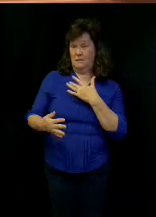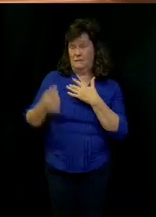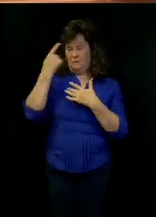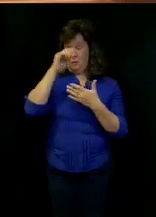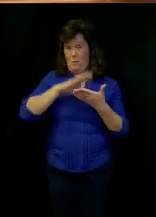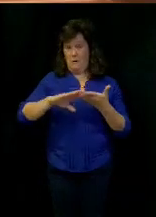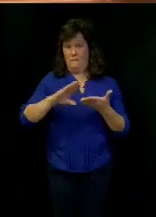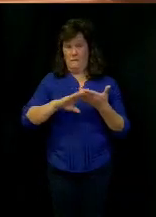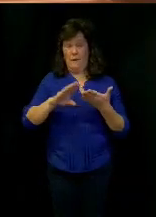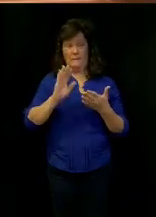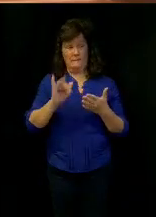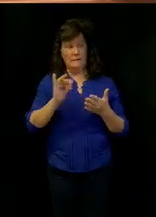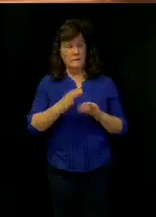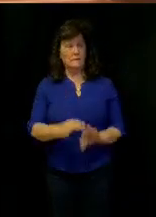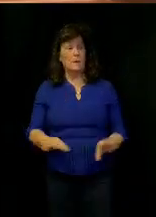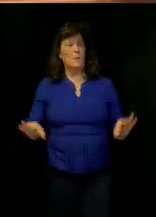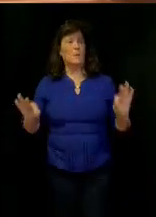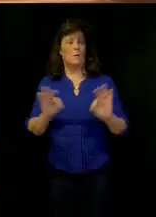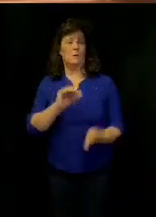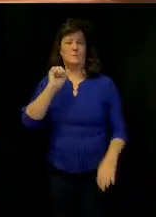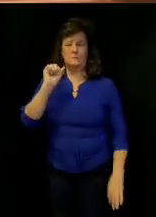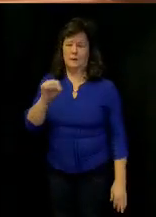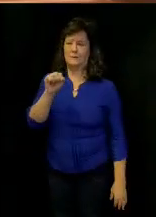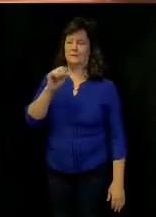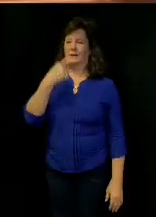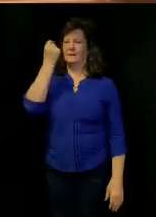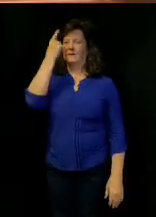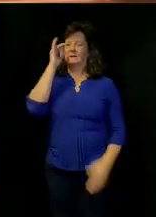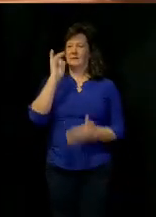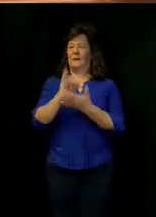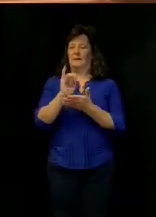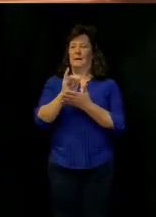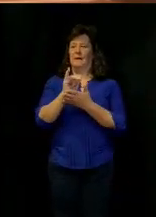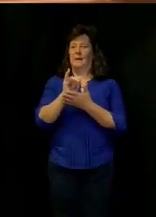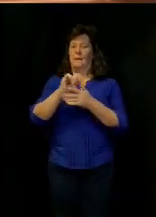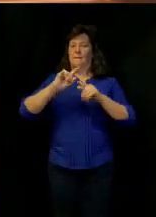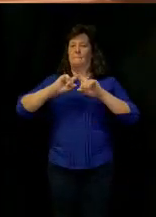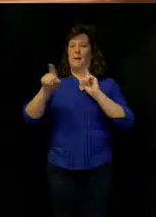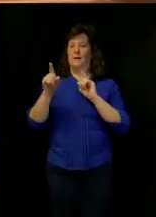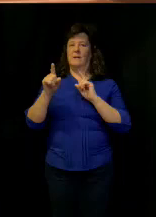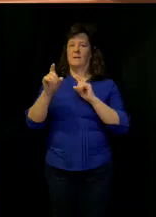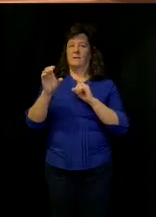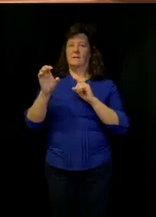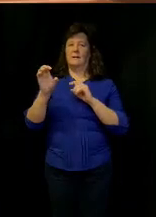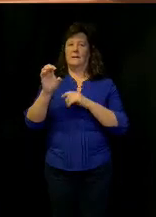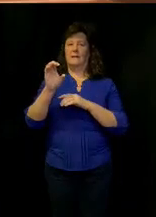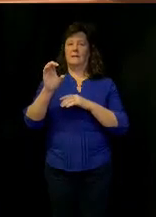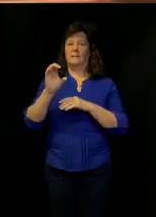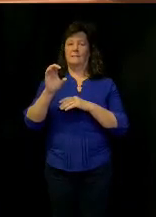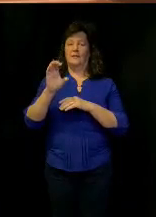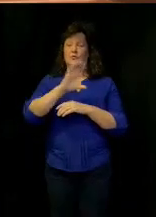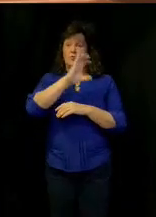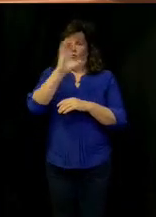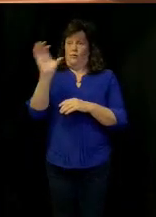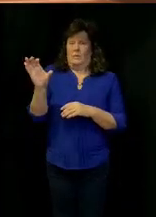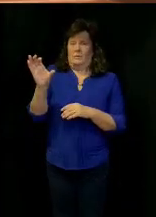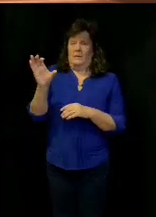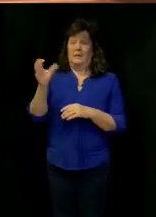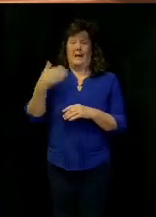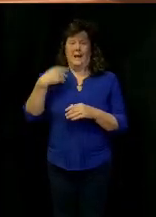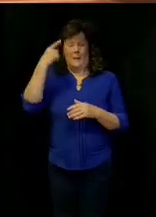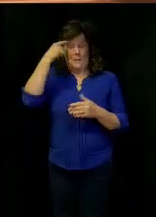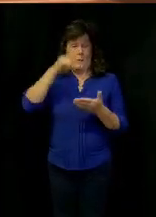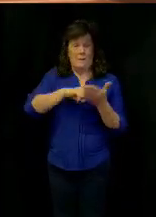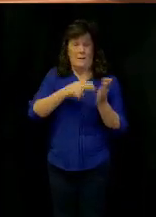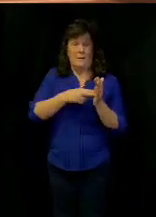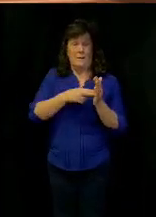totally important, that's the pinnacle of the revelation. We're going there, but Christmas has got a purpose. But between Christmas